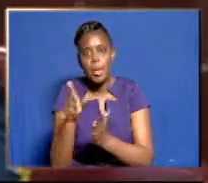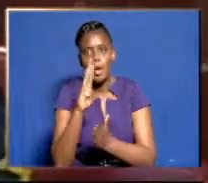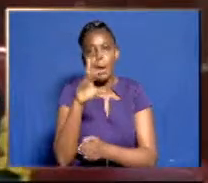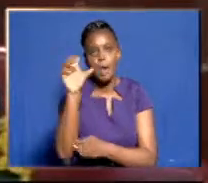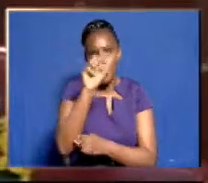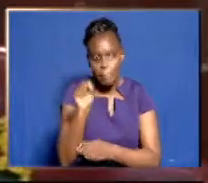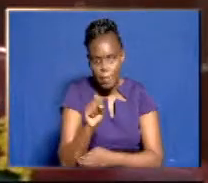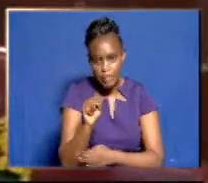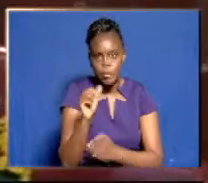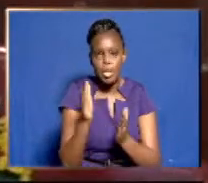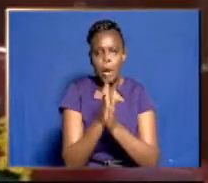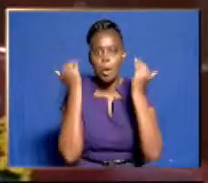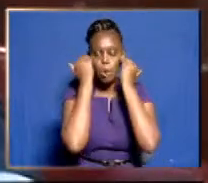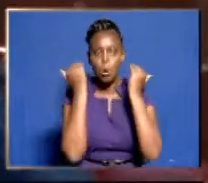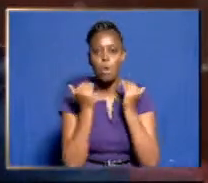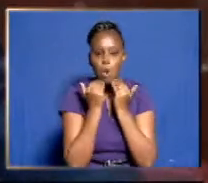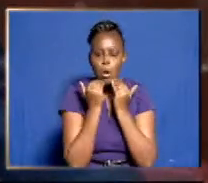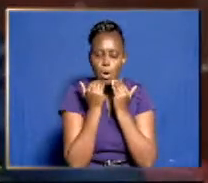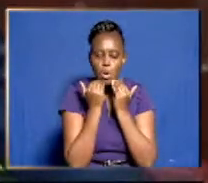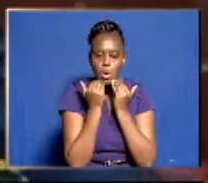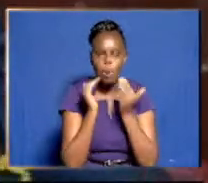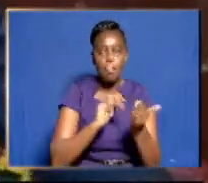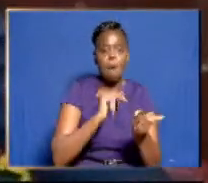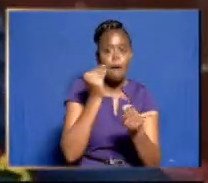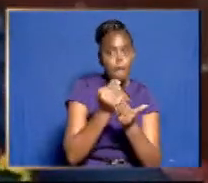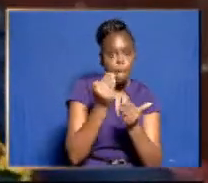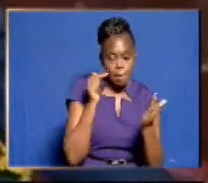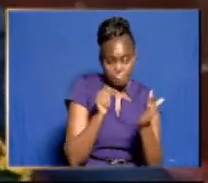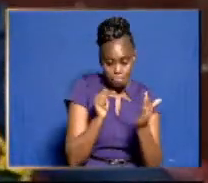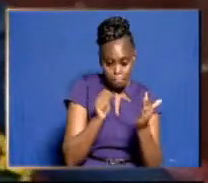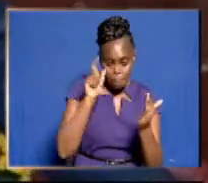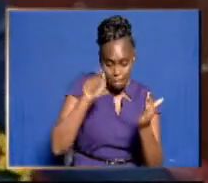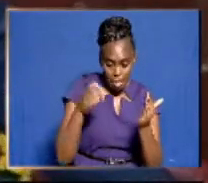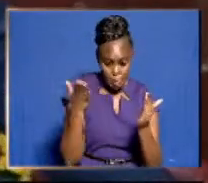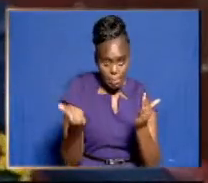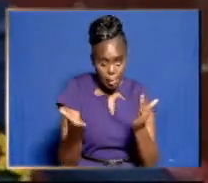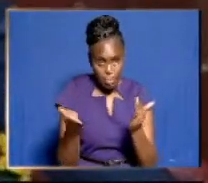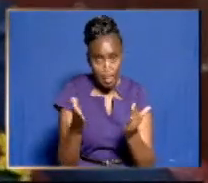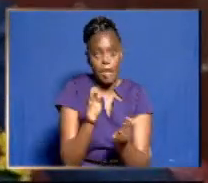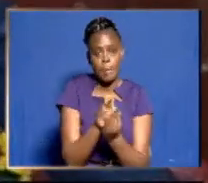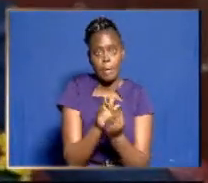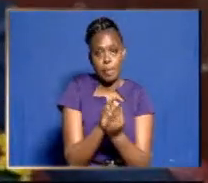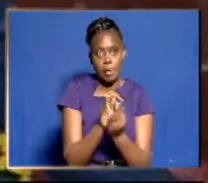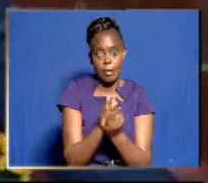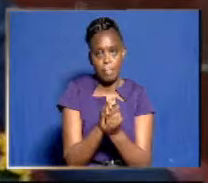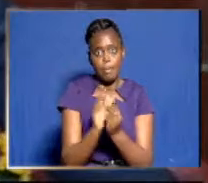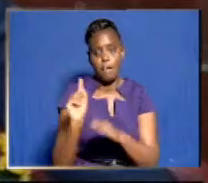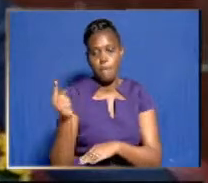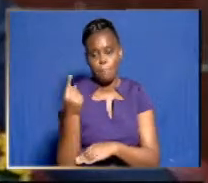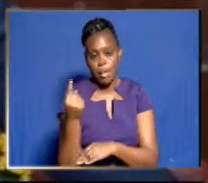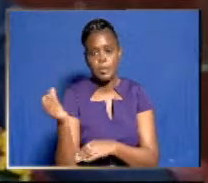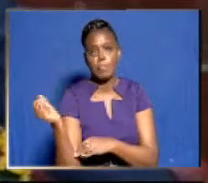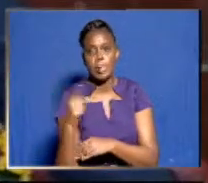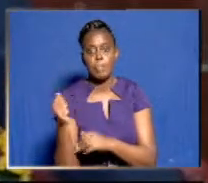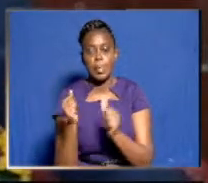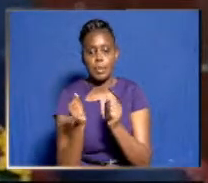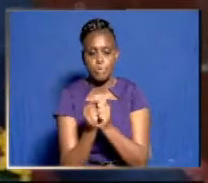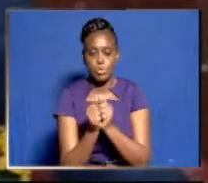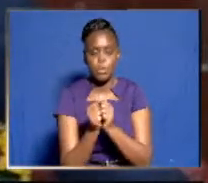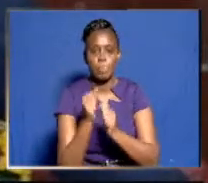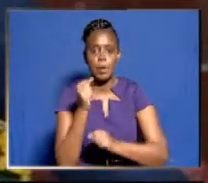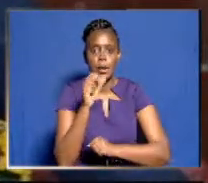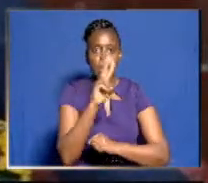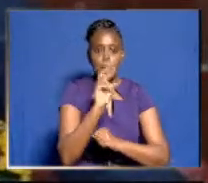court awards. The funds should be in place, Honorable Speaker, by the 1st of October 2021.